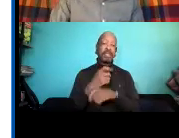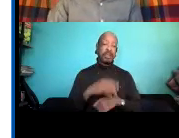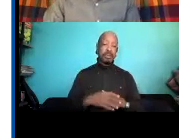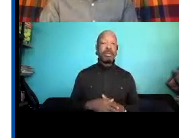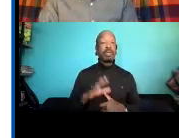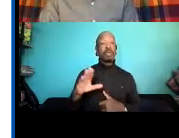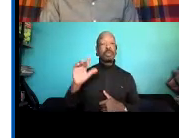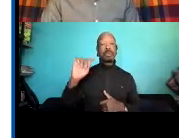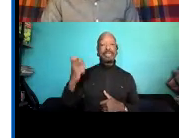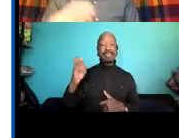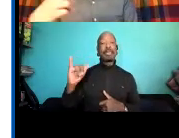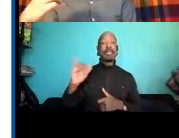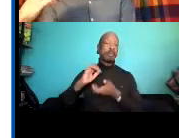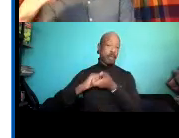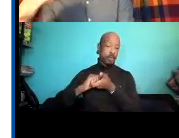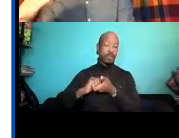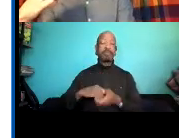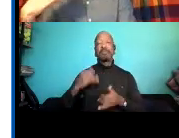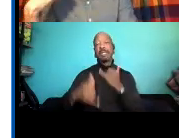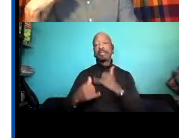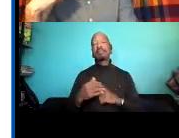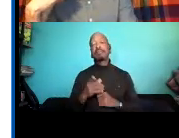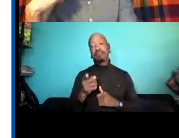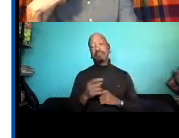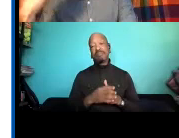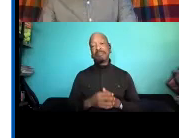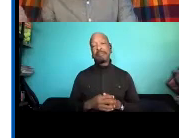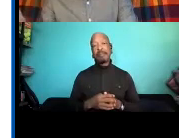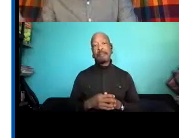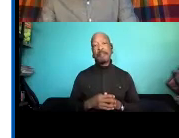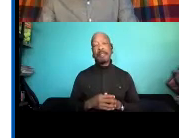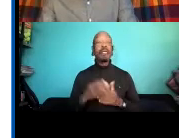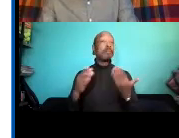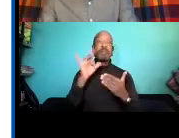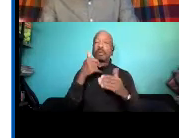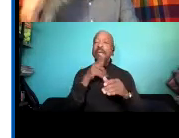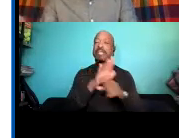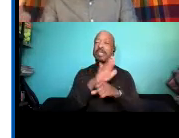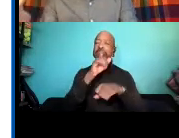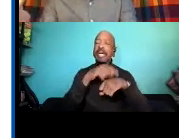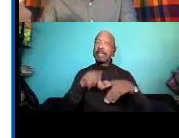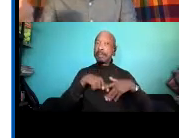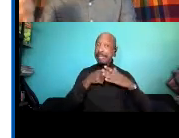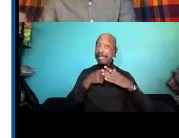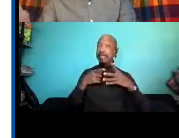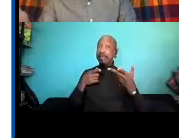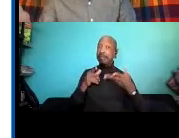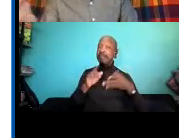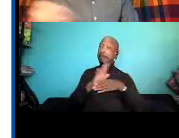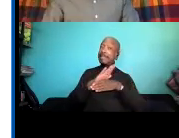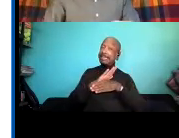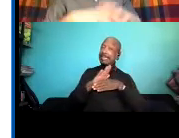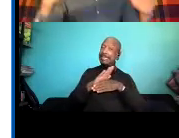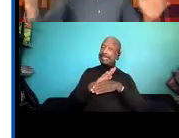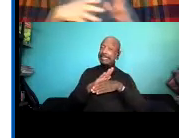And then the last is that maybe you don't have time right at the beginning when you're starting your business